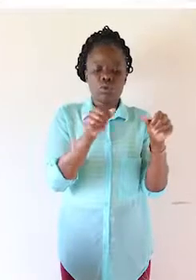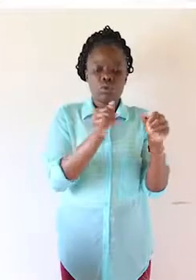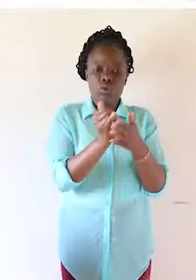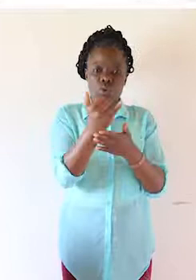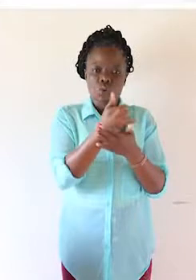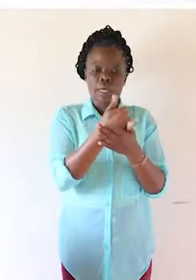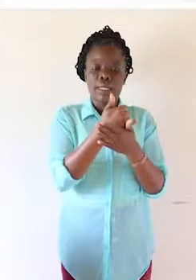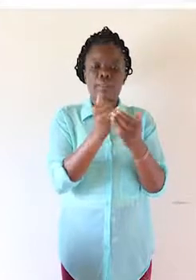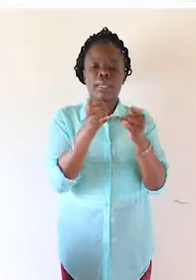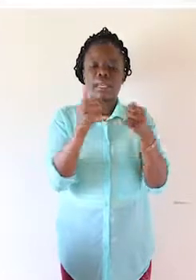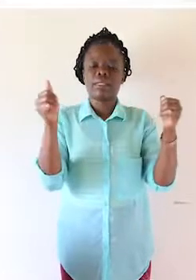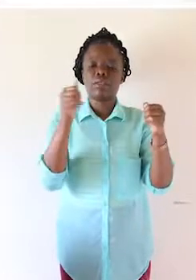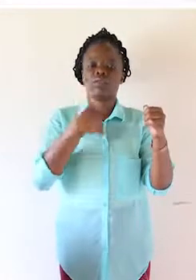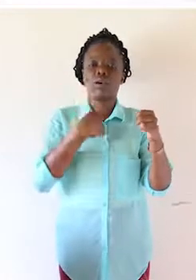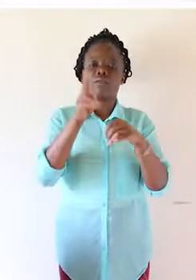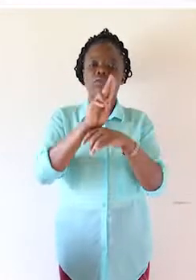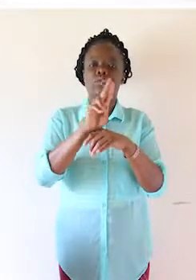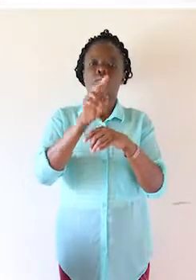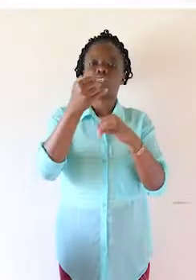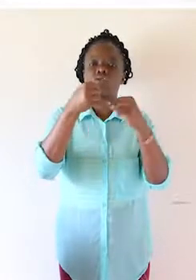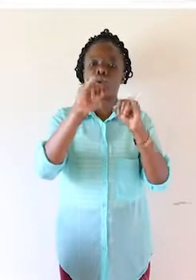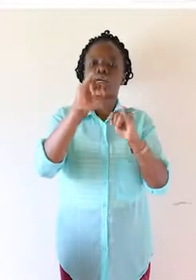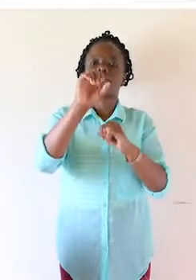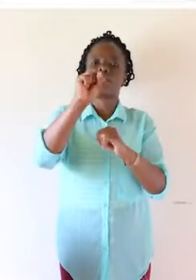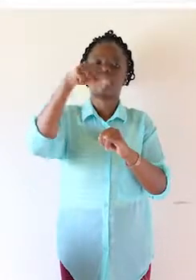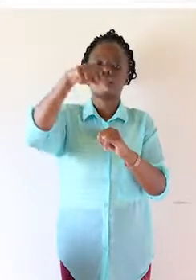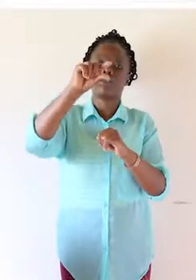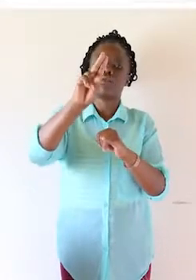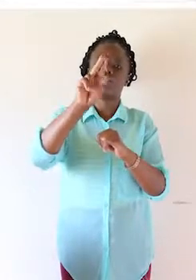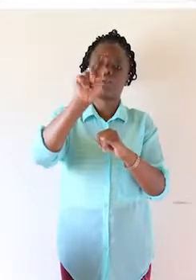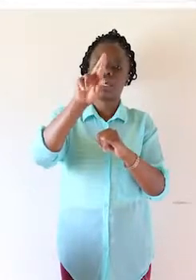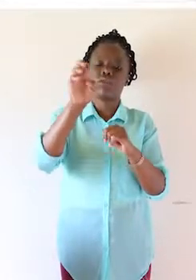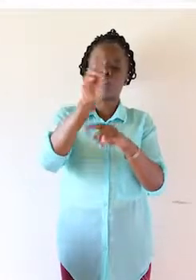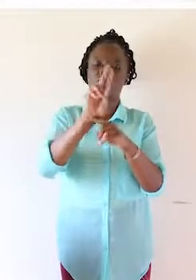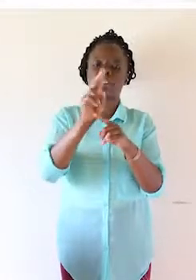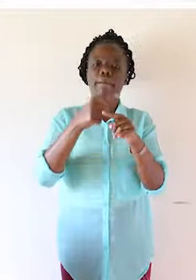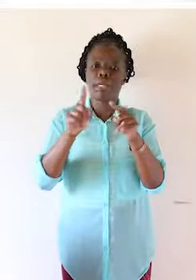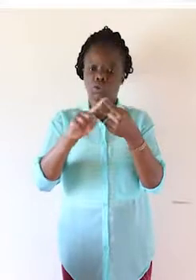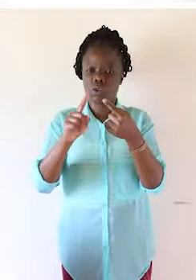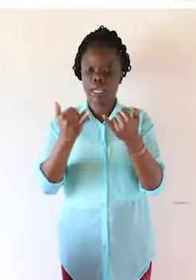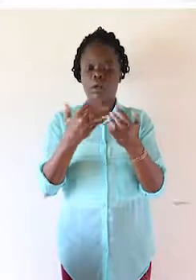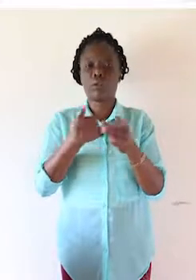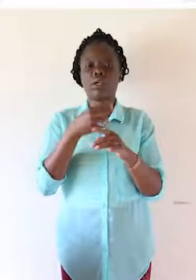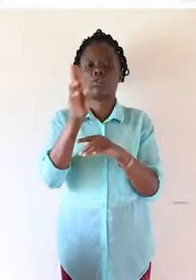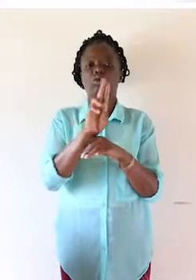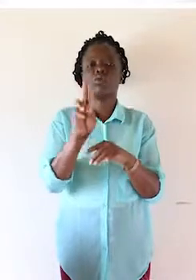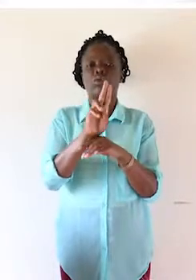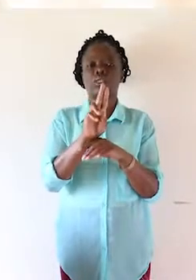the lines now, you have now used the tri-square, you have used a pencil, then you now want to